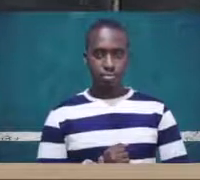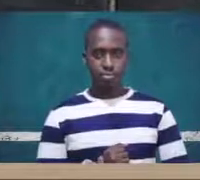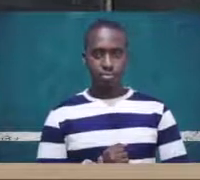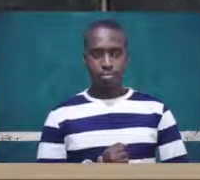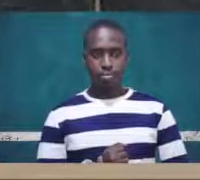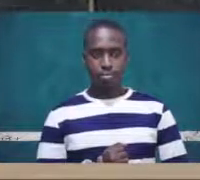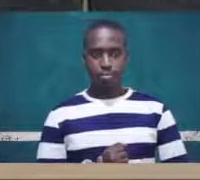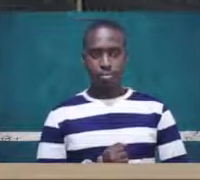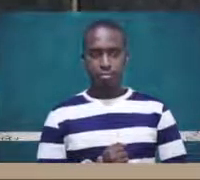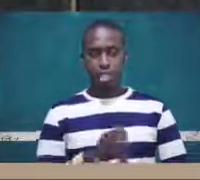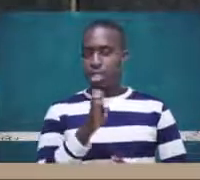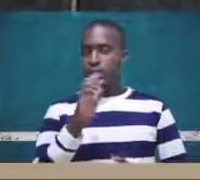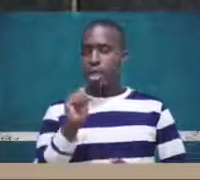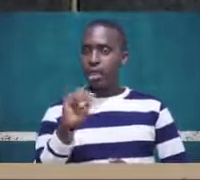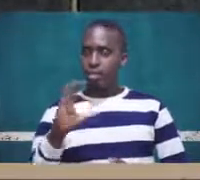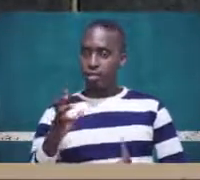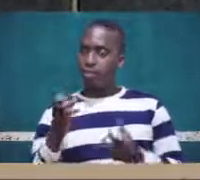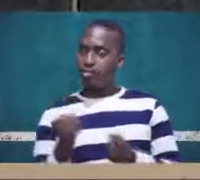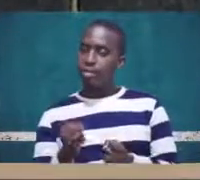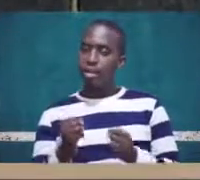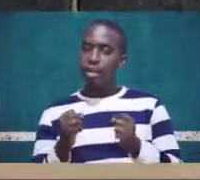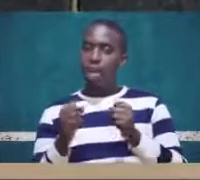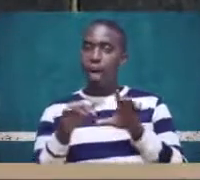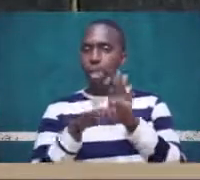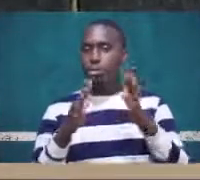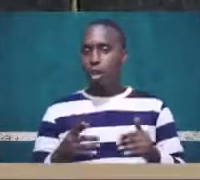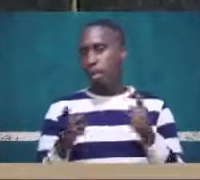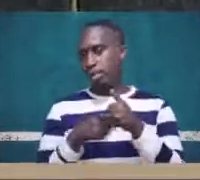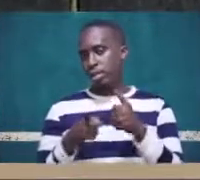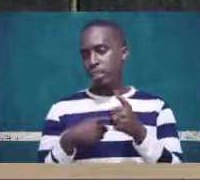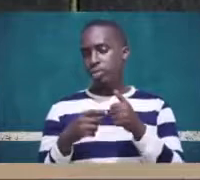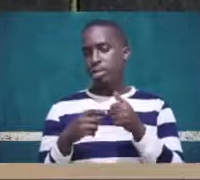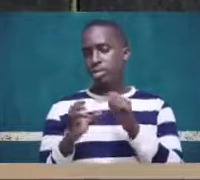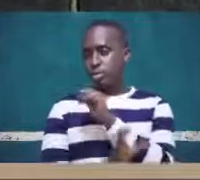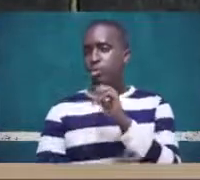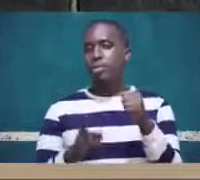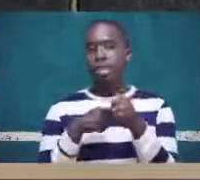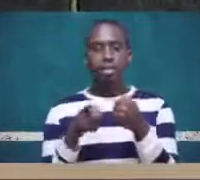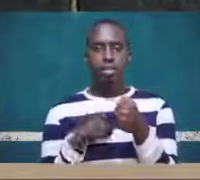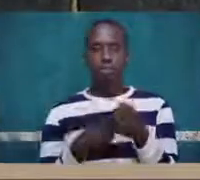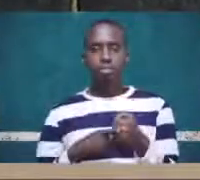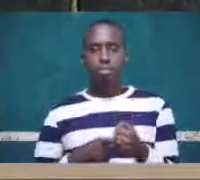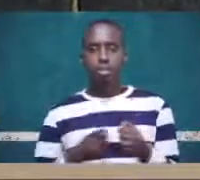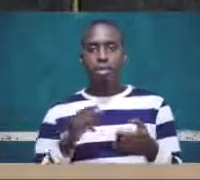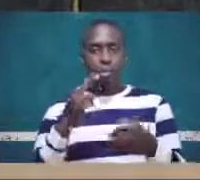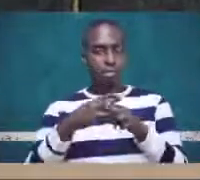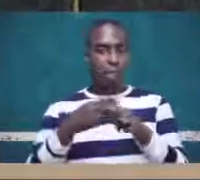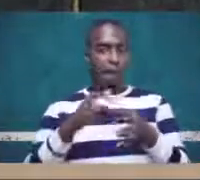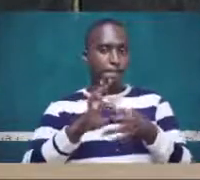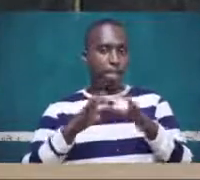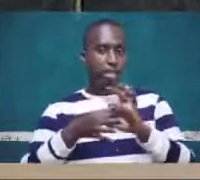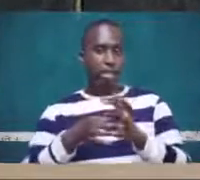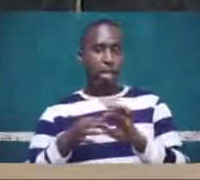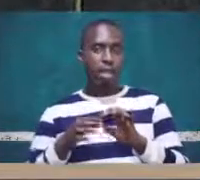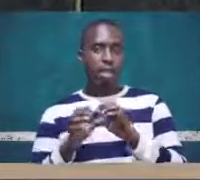6 member states, the partner states, what we call the partner states. And what